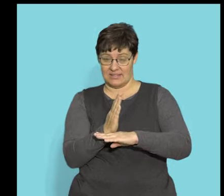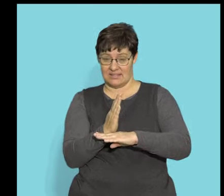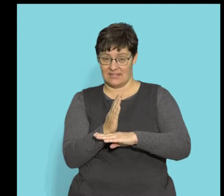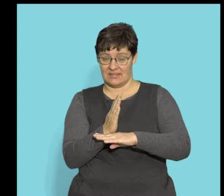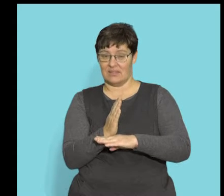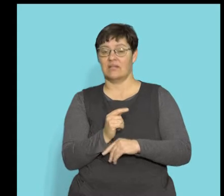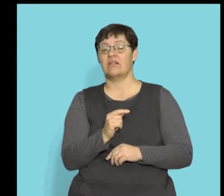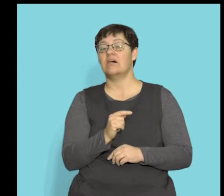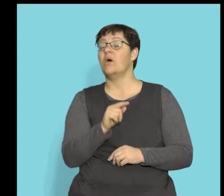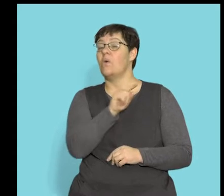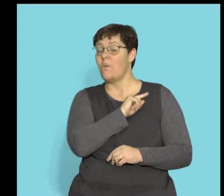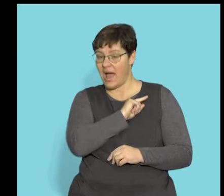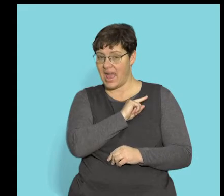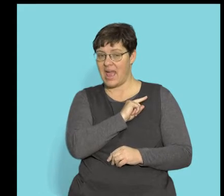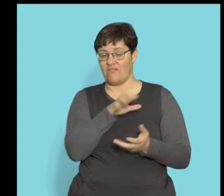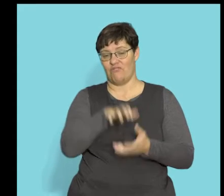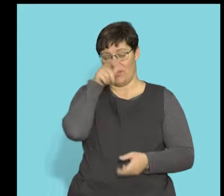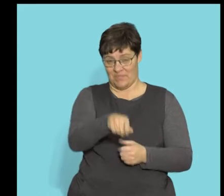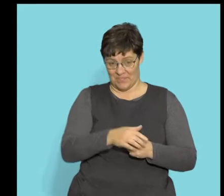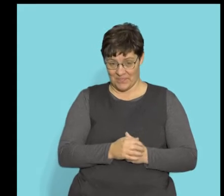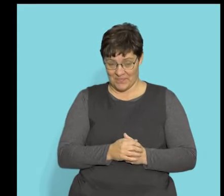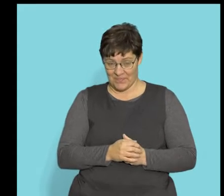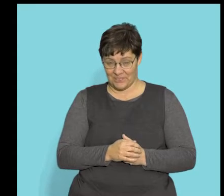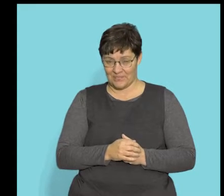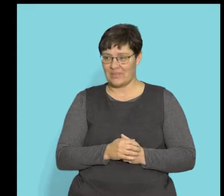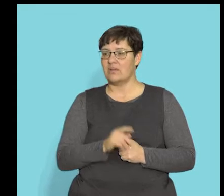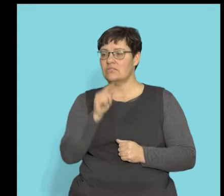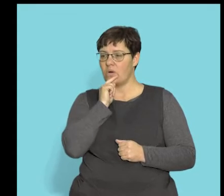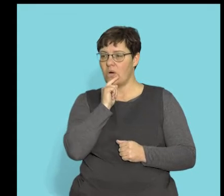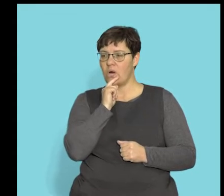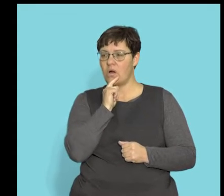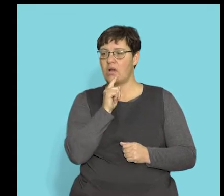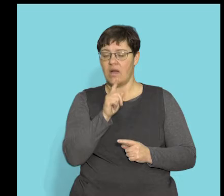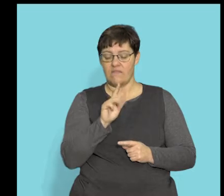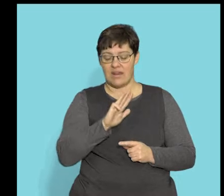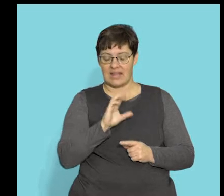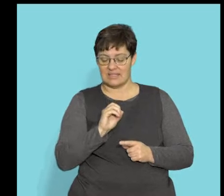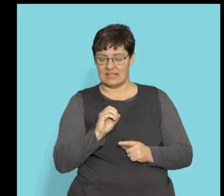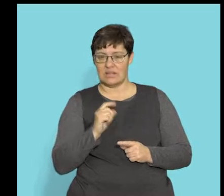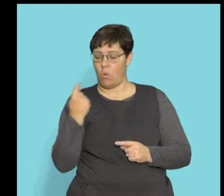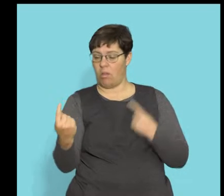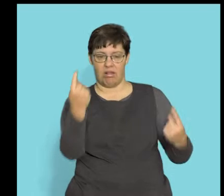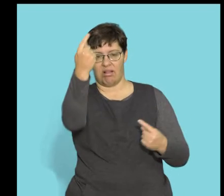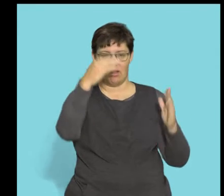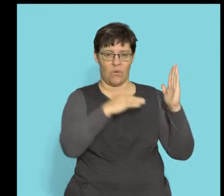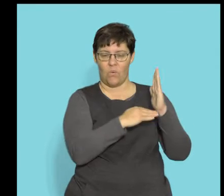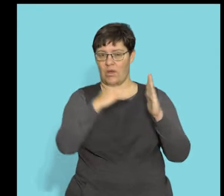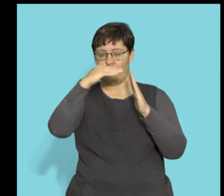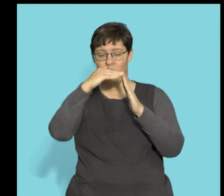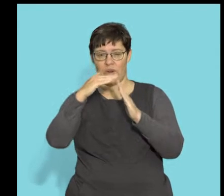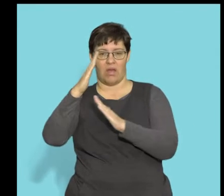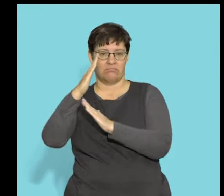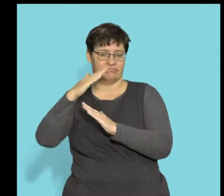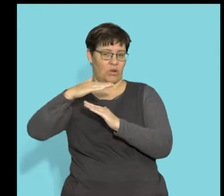And volume is always the area of my base times my perpendicular height. And squares have right angles at all of